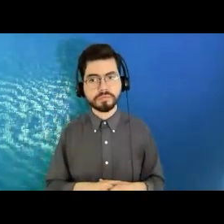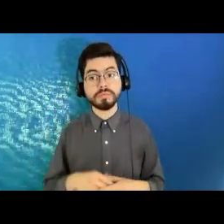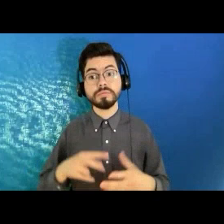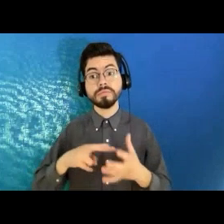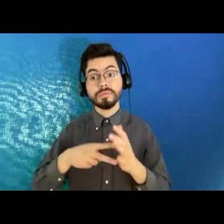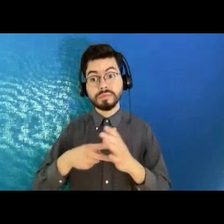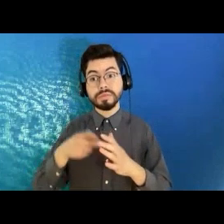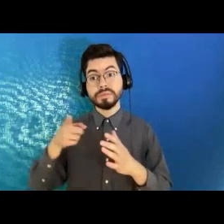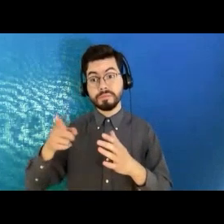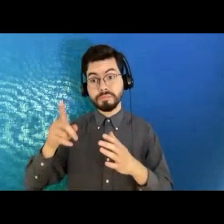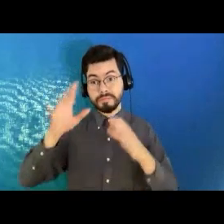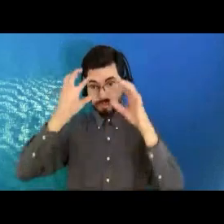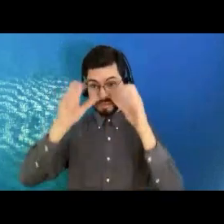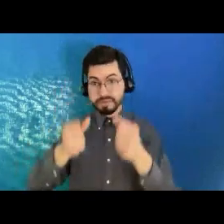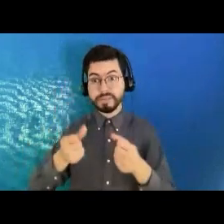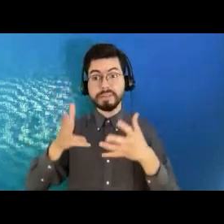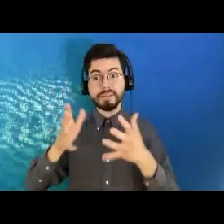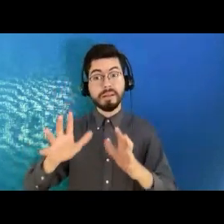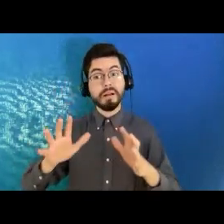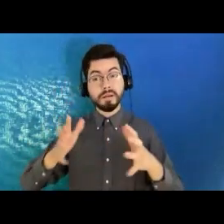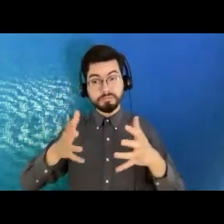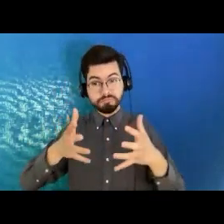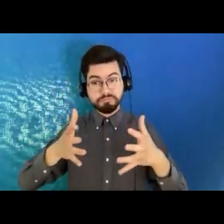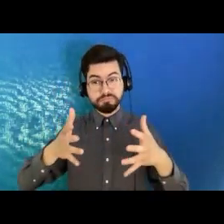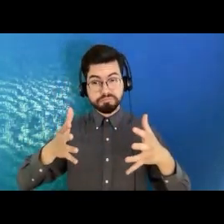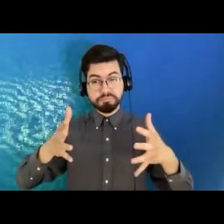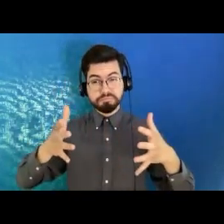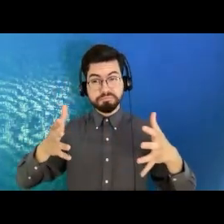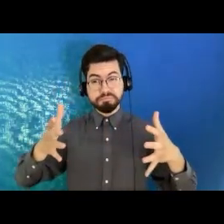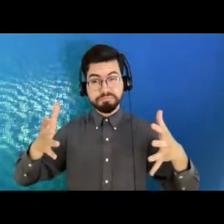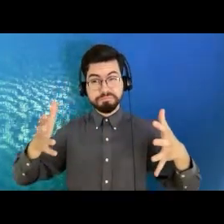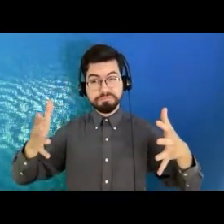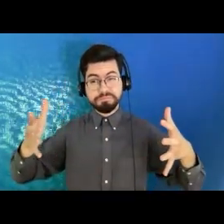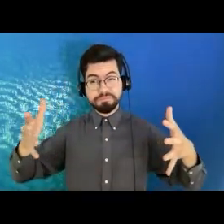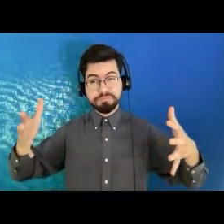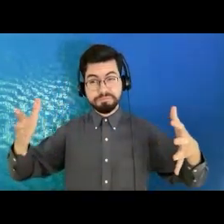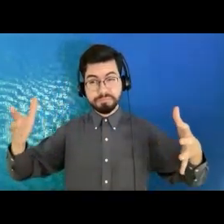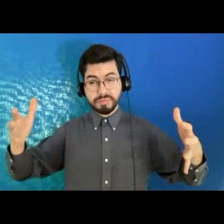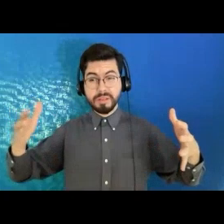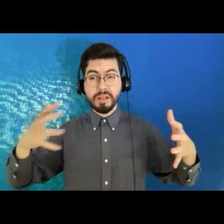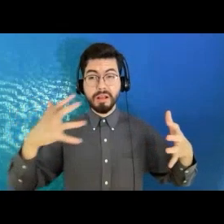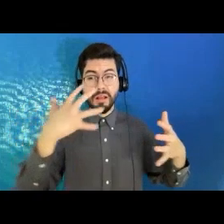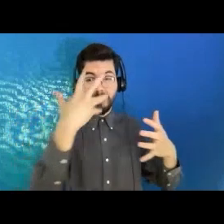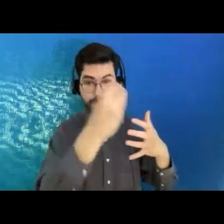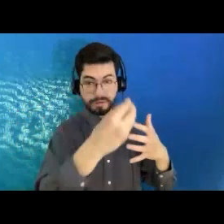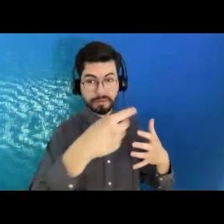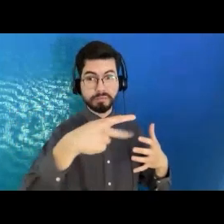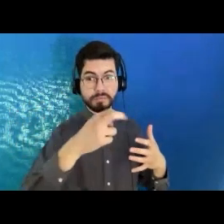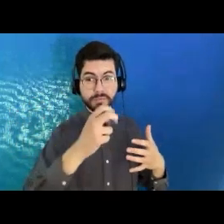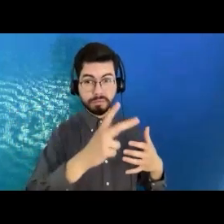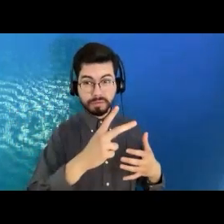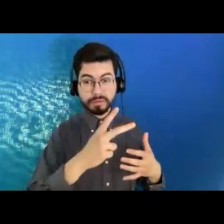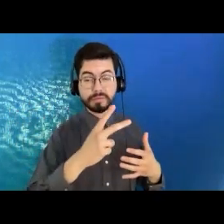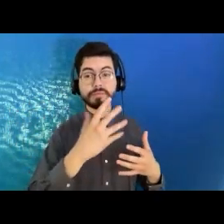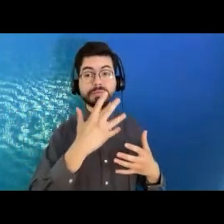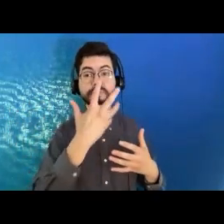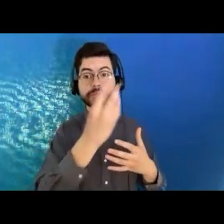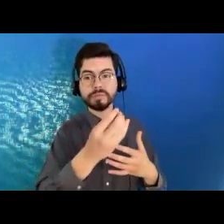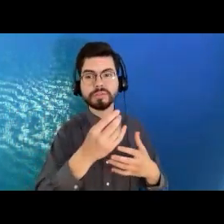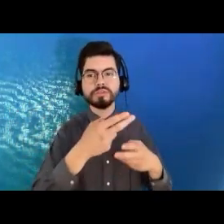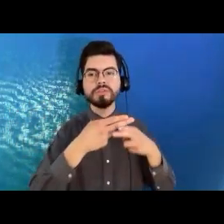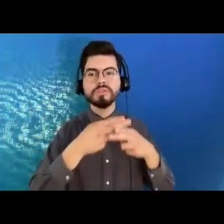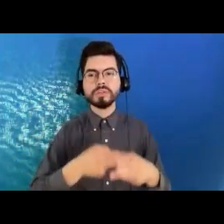so large that they exit the park and exit what are called the tolerant